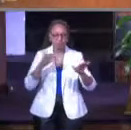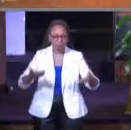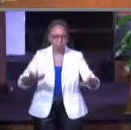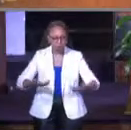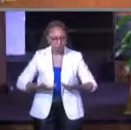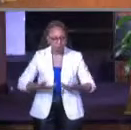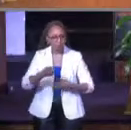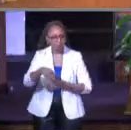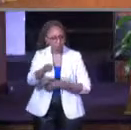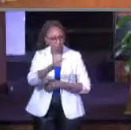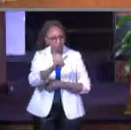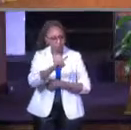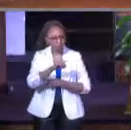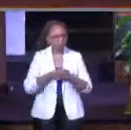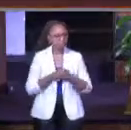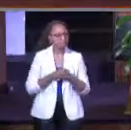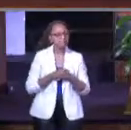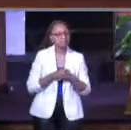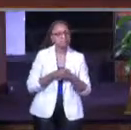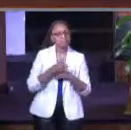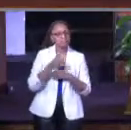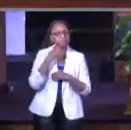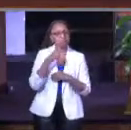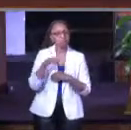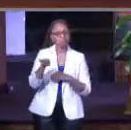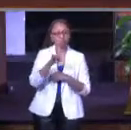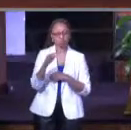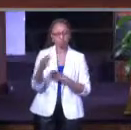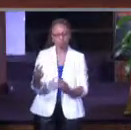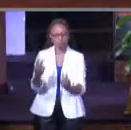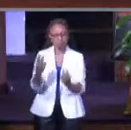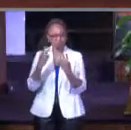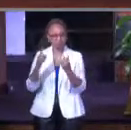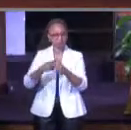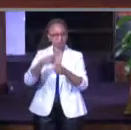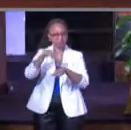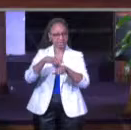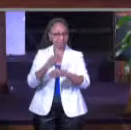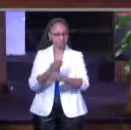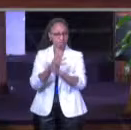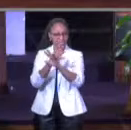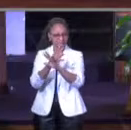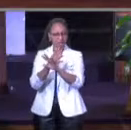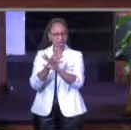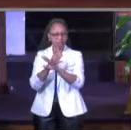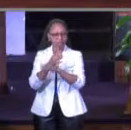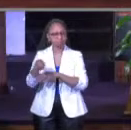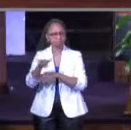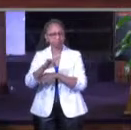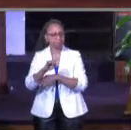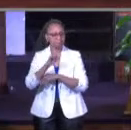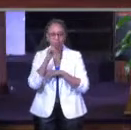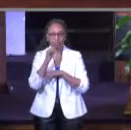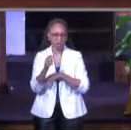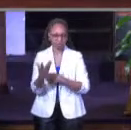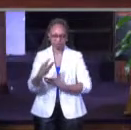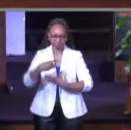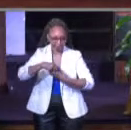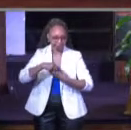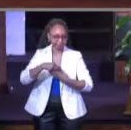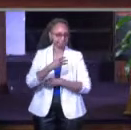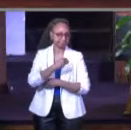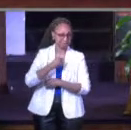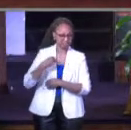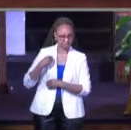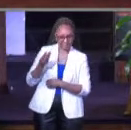you. And for those watching for the first time online or who are not members, please let